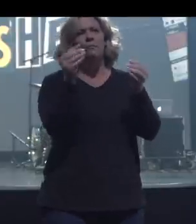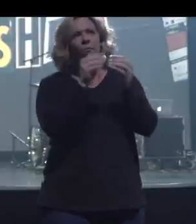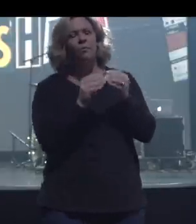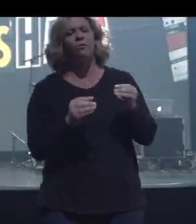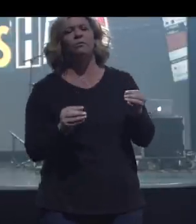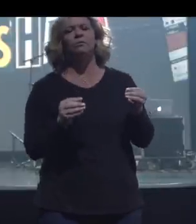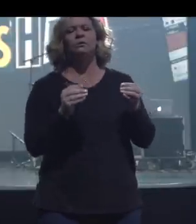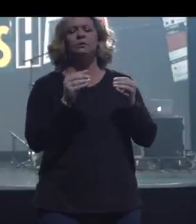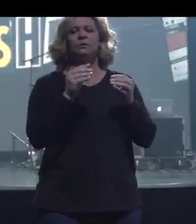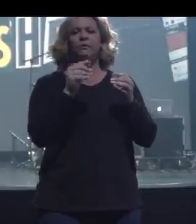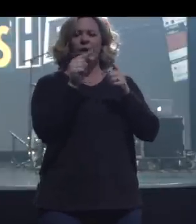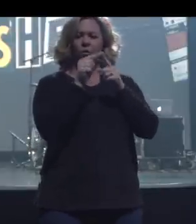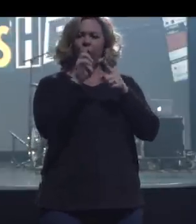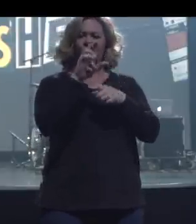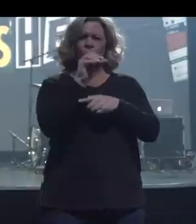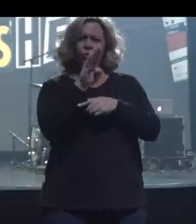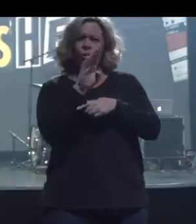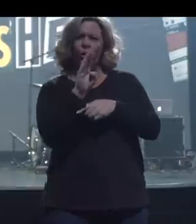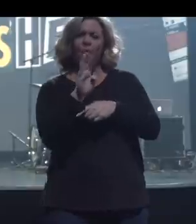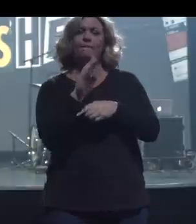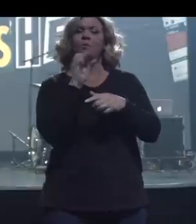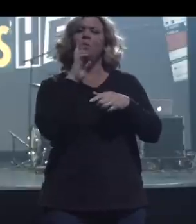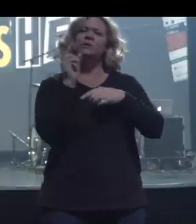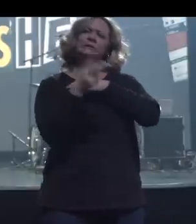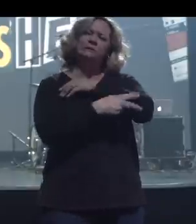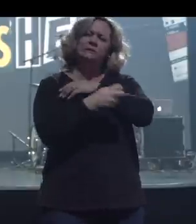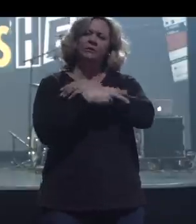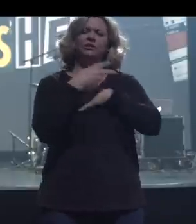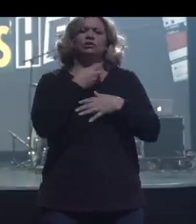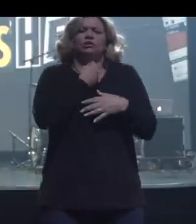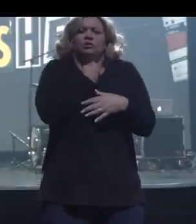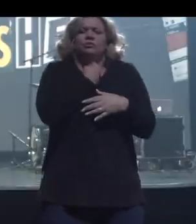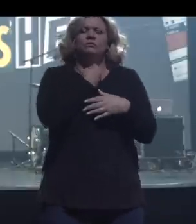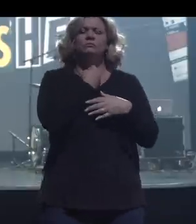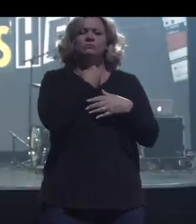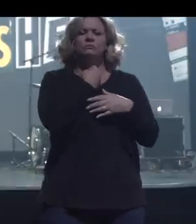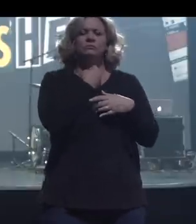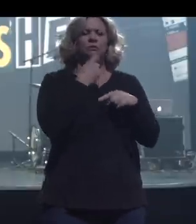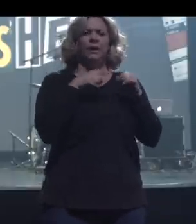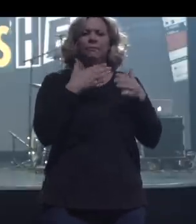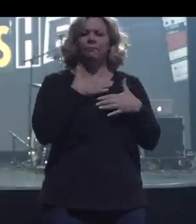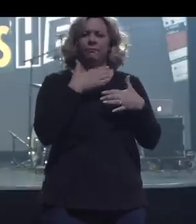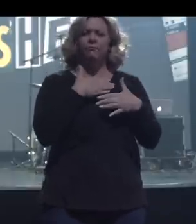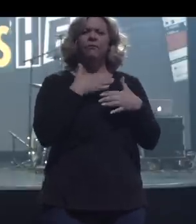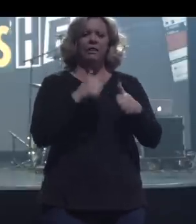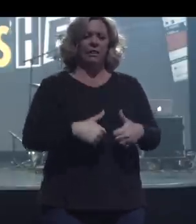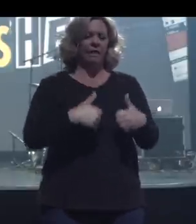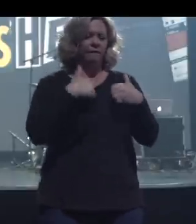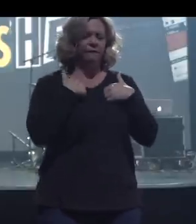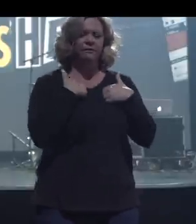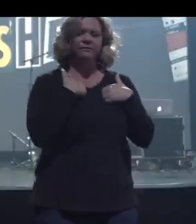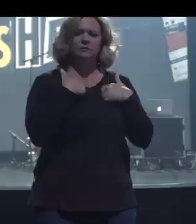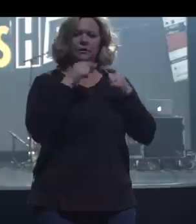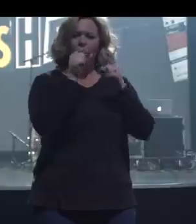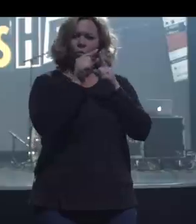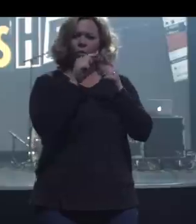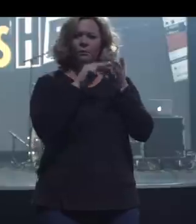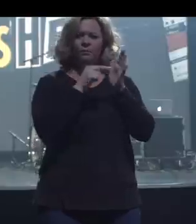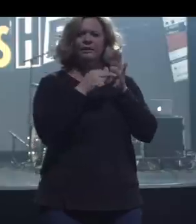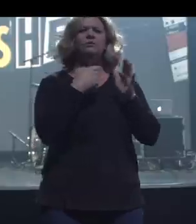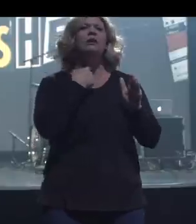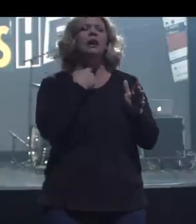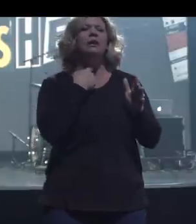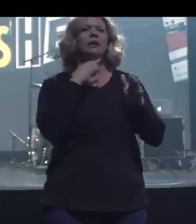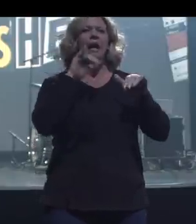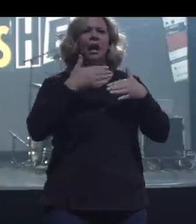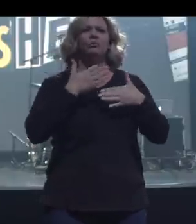is the word robs is the word choke. Literally means to grab hold and choke. And the word life is literally your neck or how you